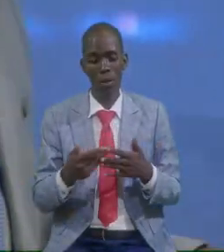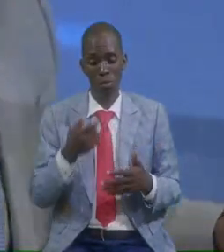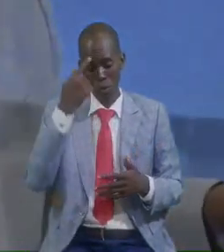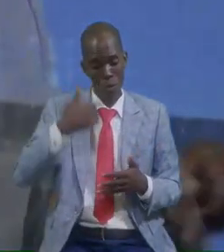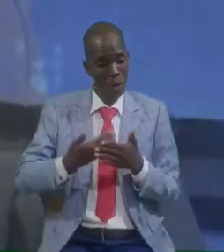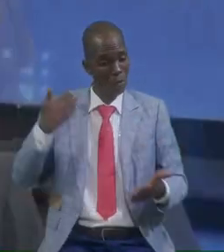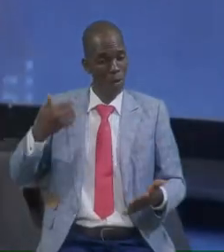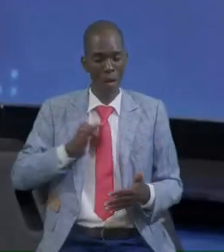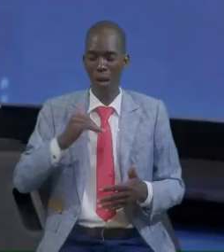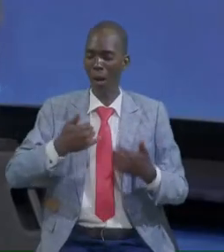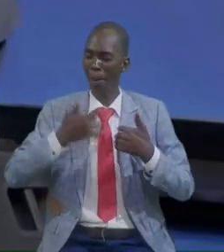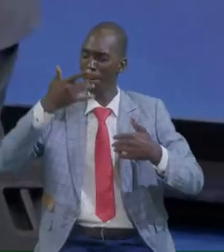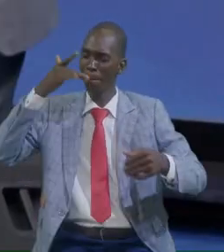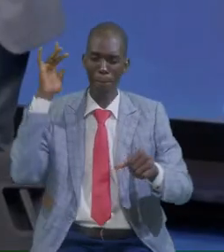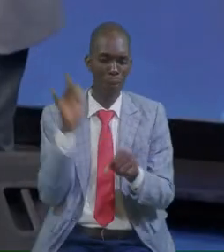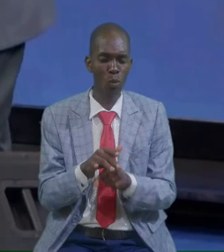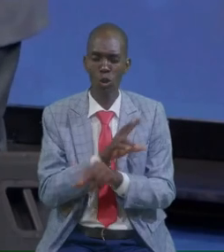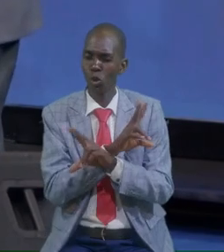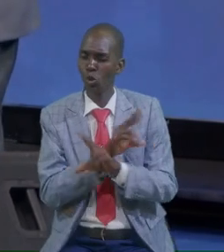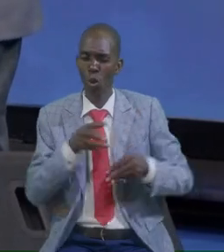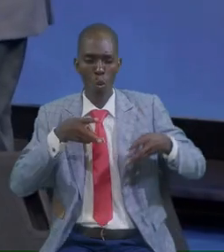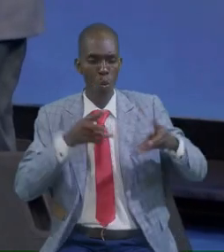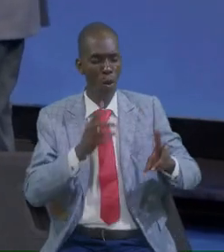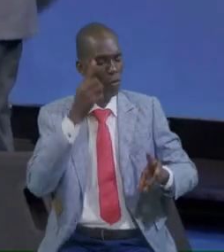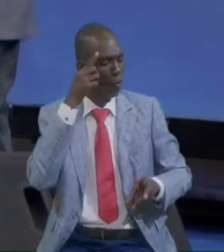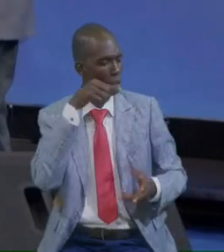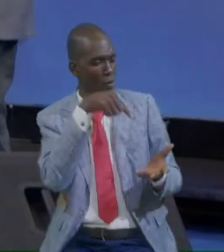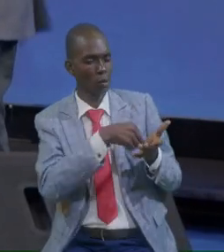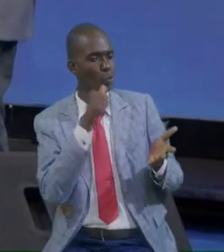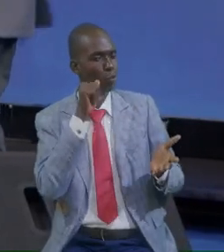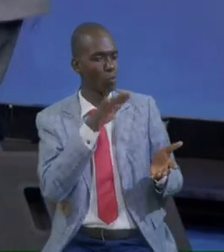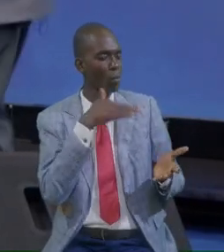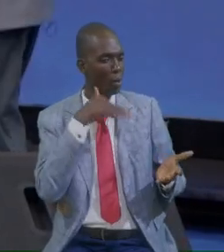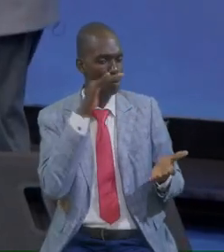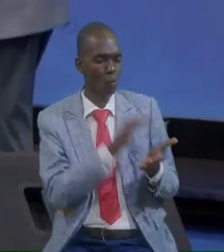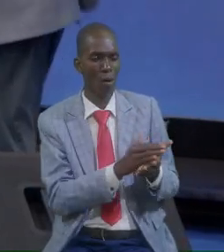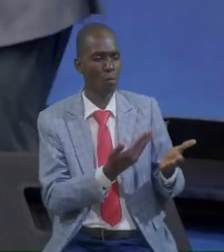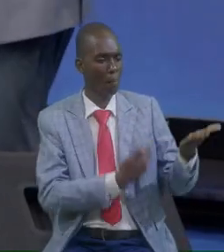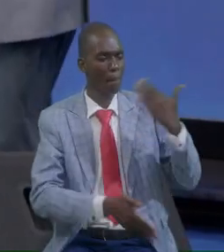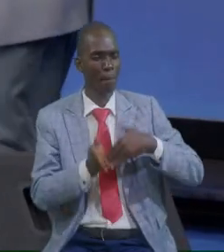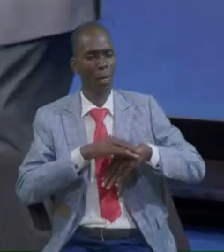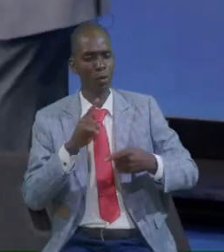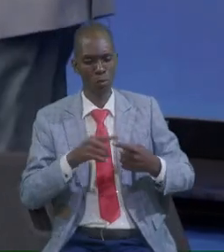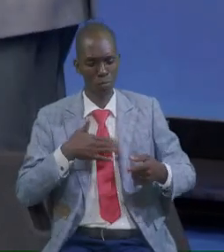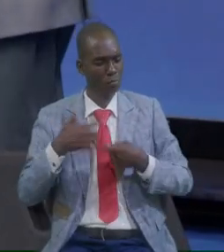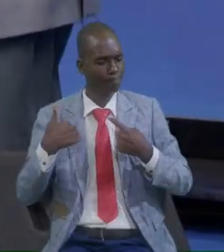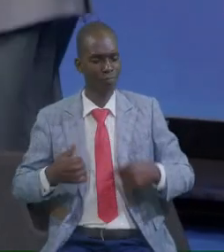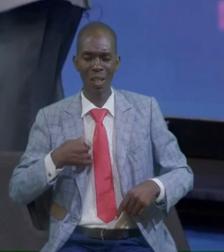for this woman to come back to my heart, to come back to my home.